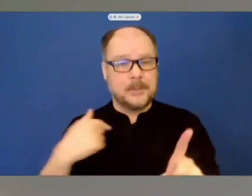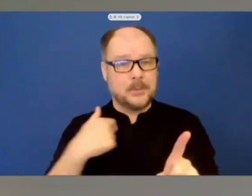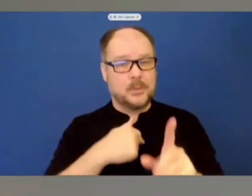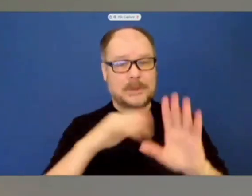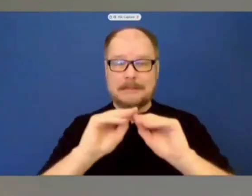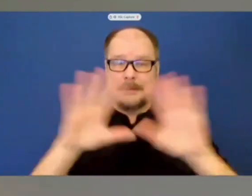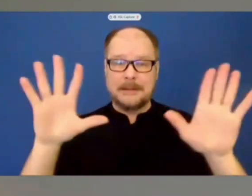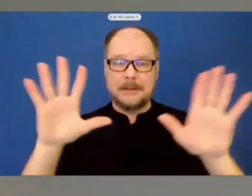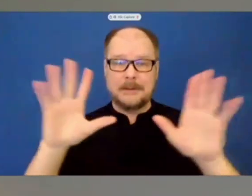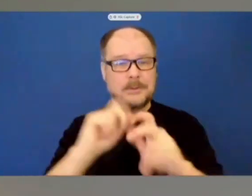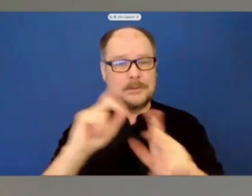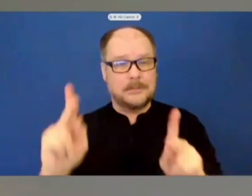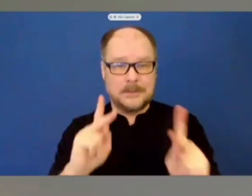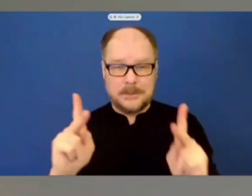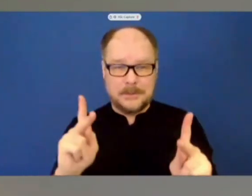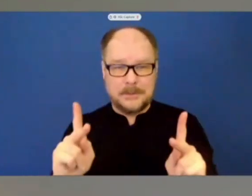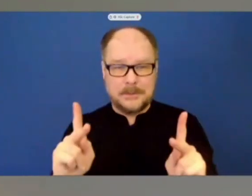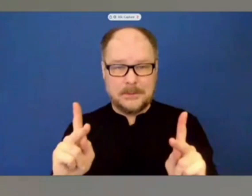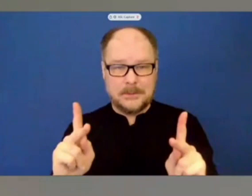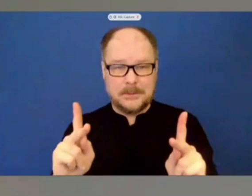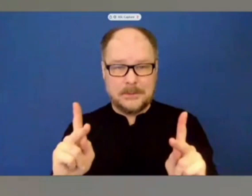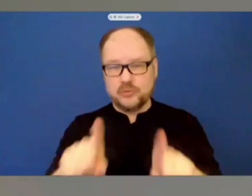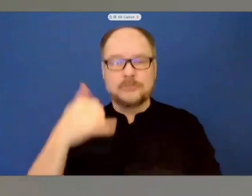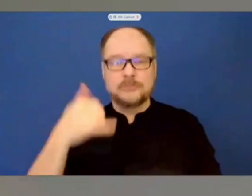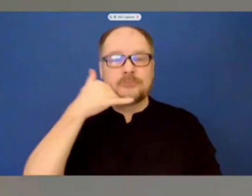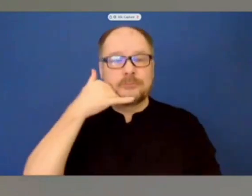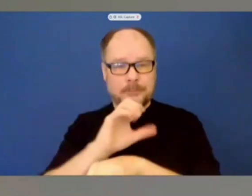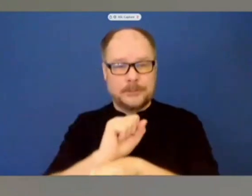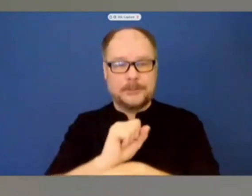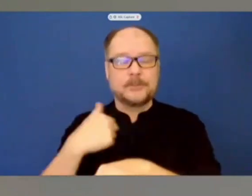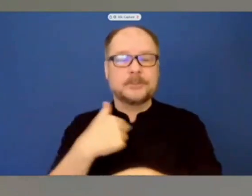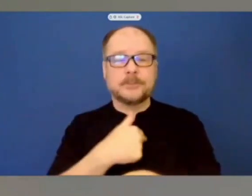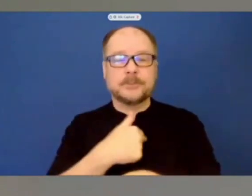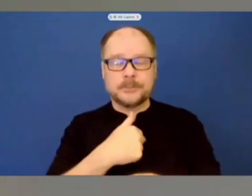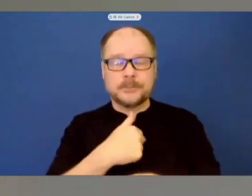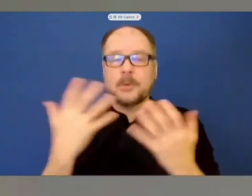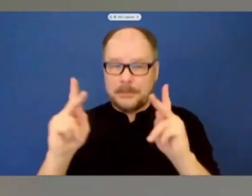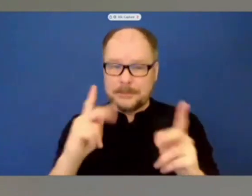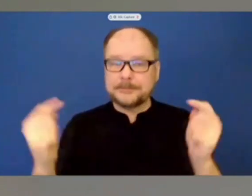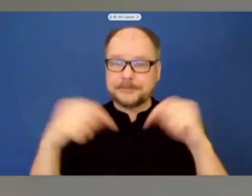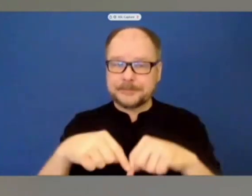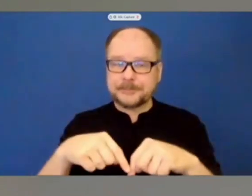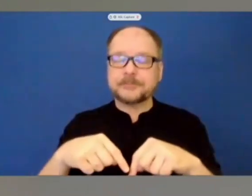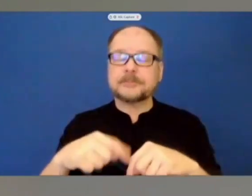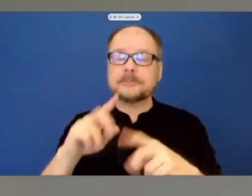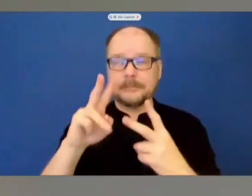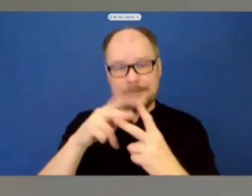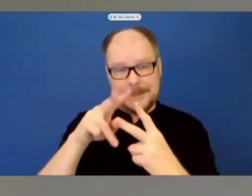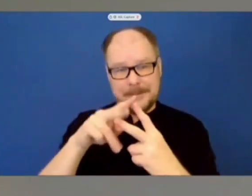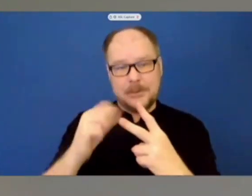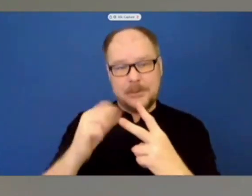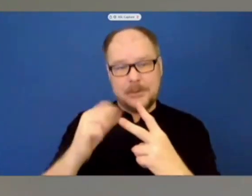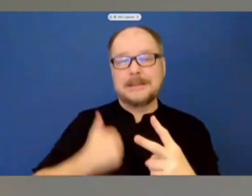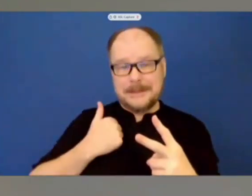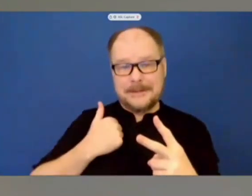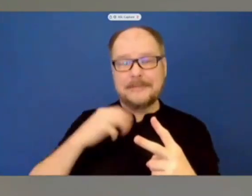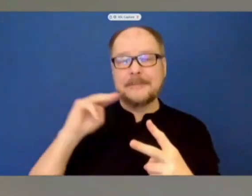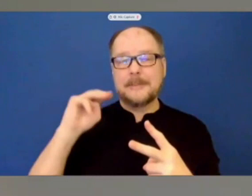making appointments that we really need people who either work or reside in Mecklenburg or